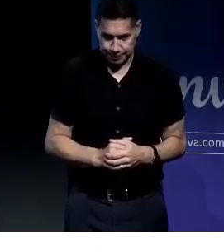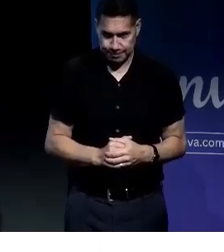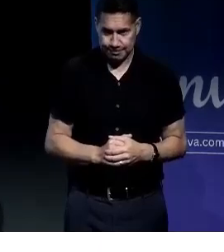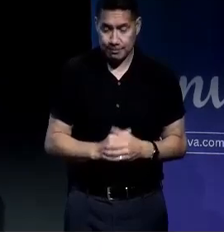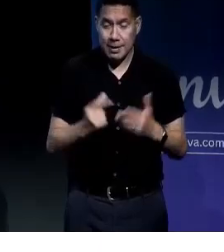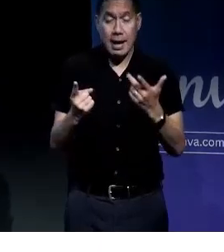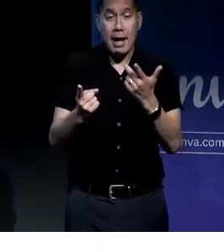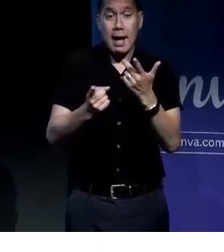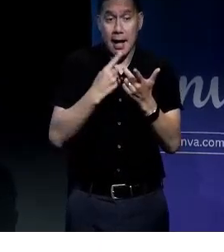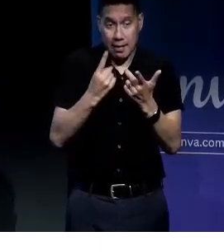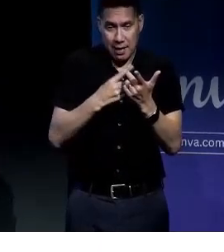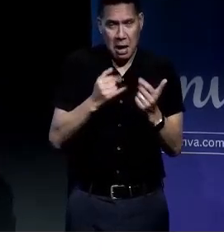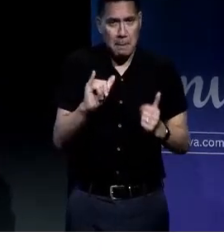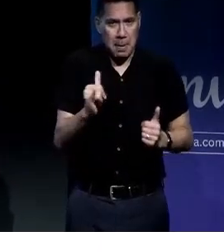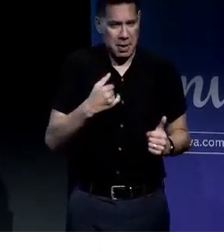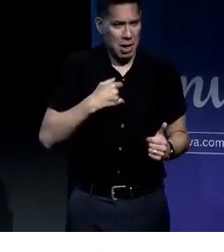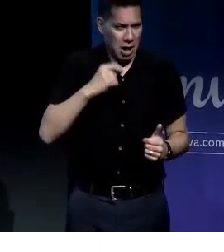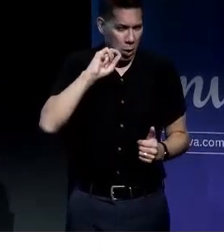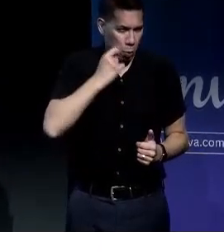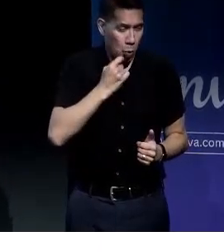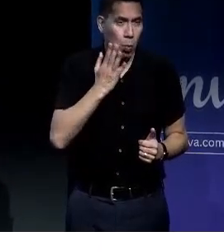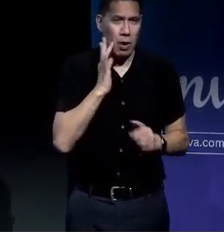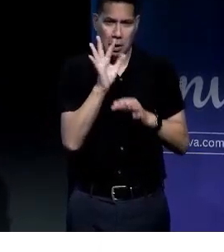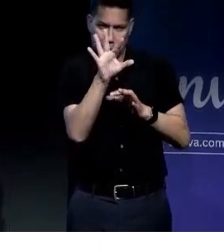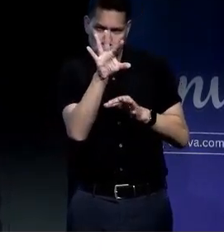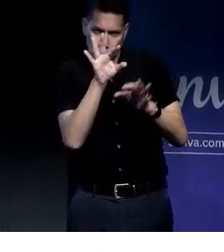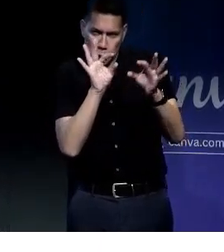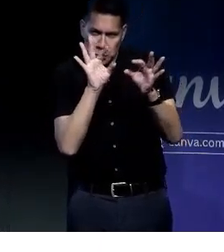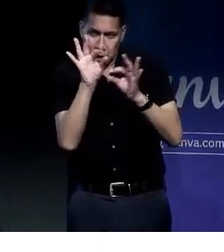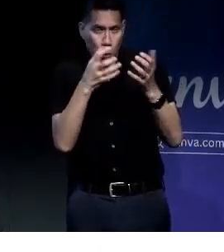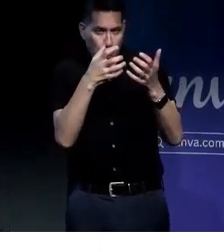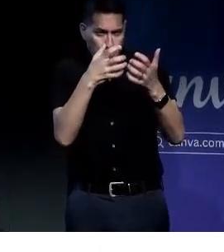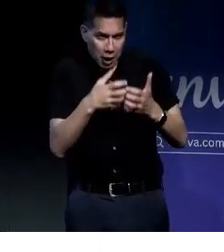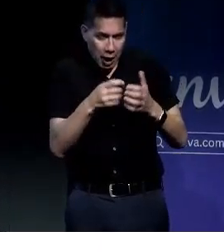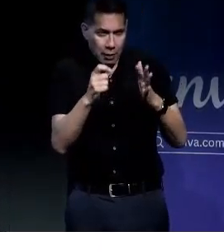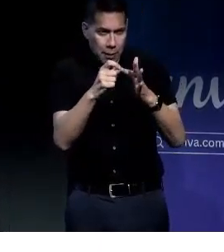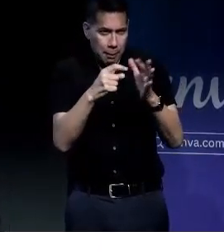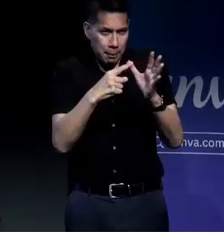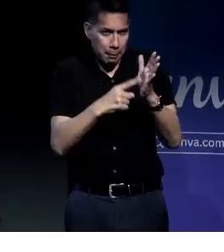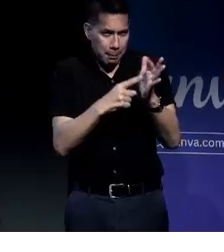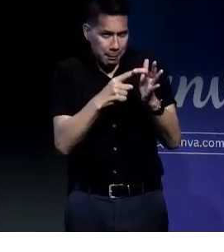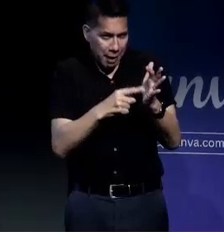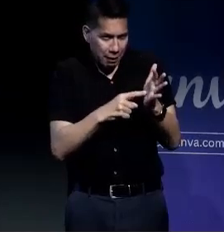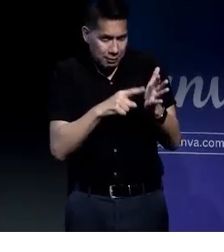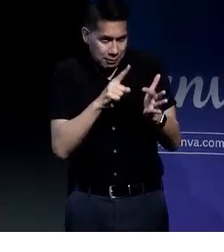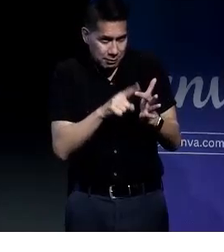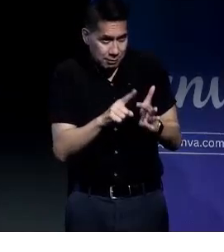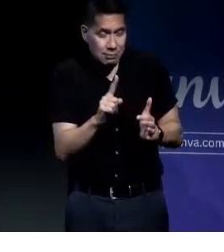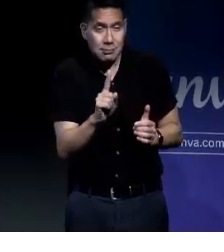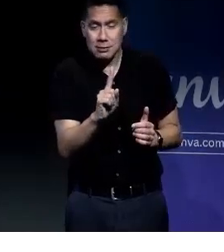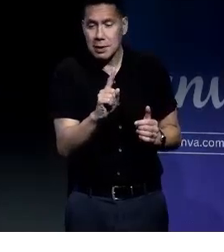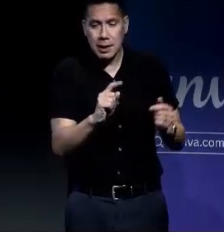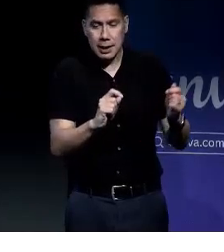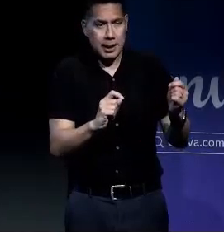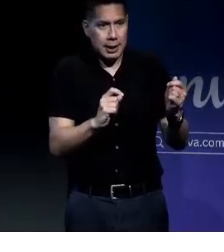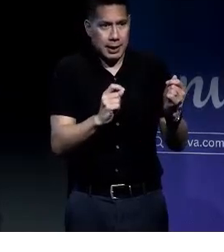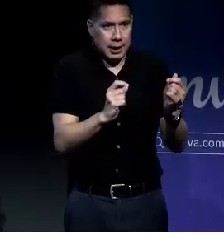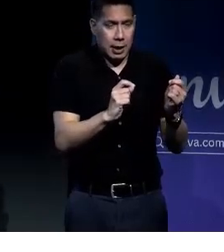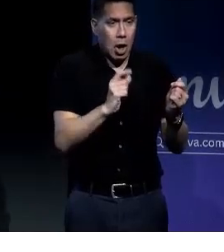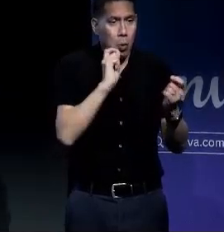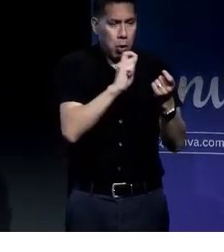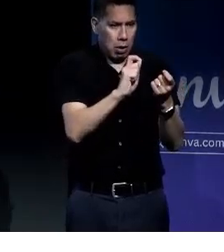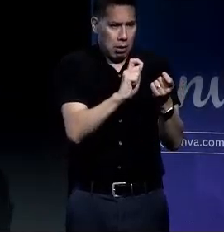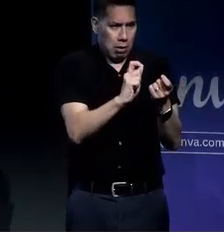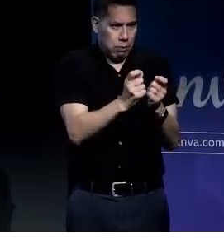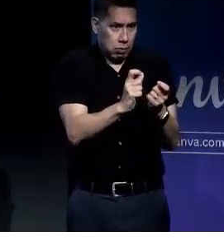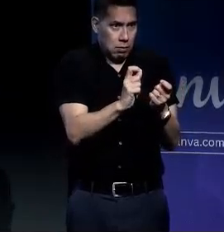And another thing that I might do when I'm choosing, like when I'm like figuring out my palette, is I will tweak